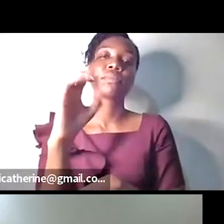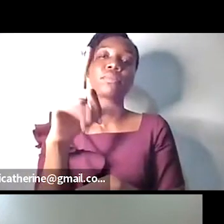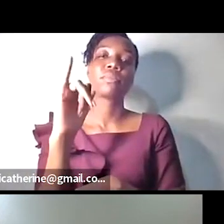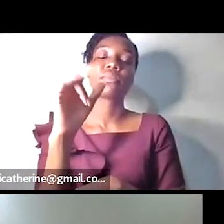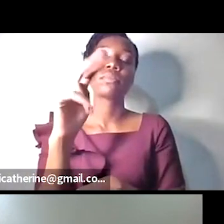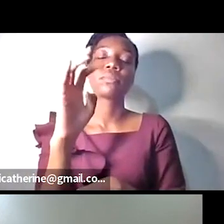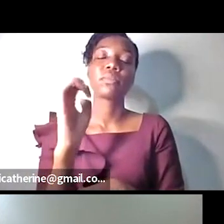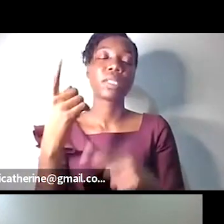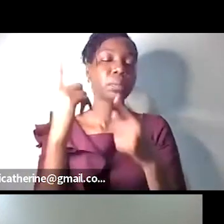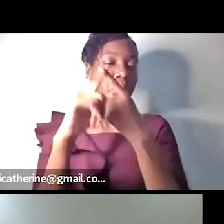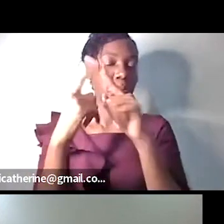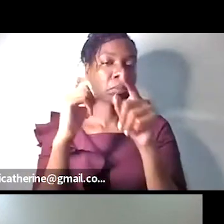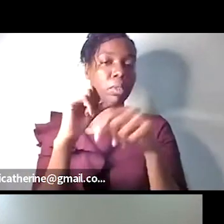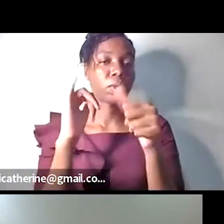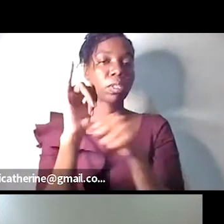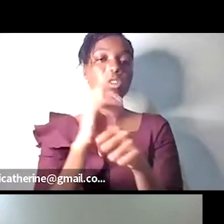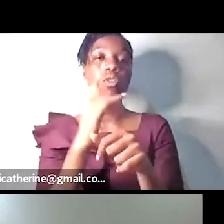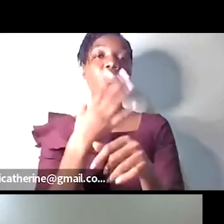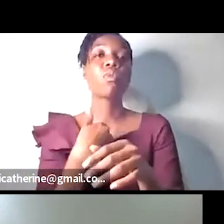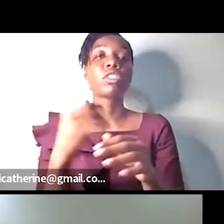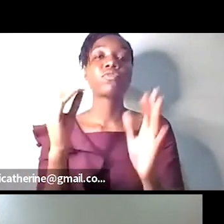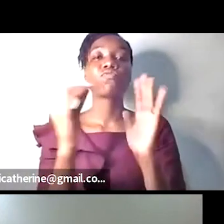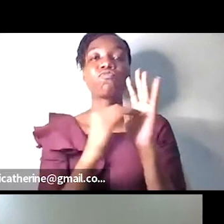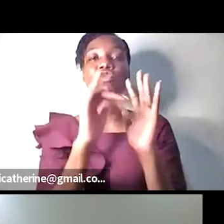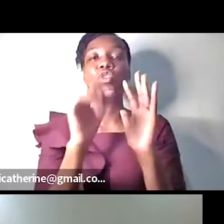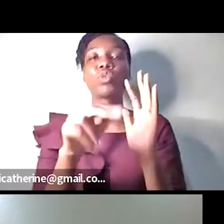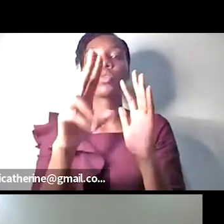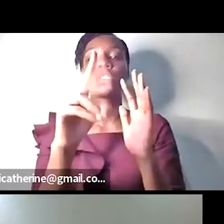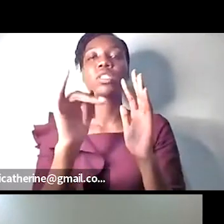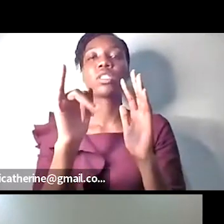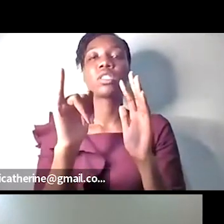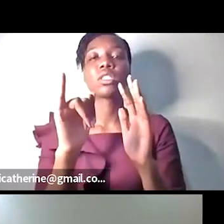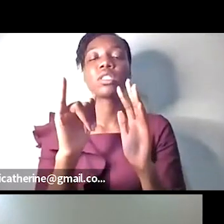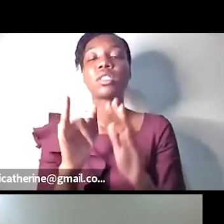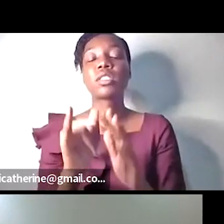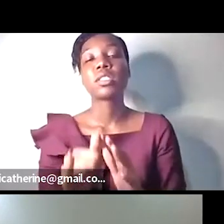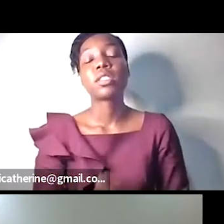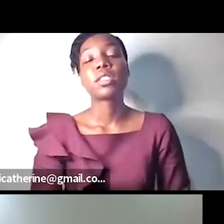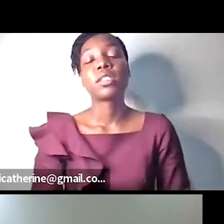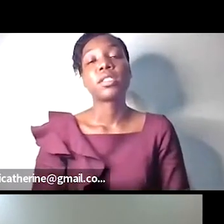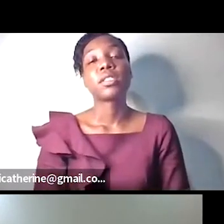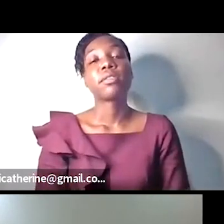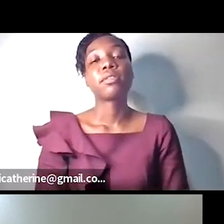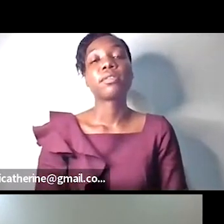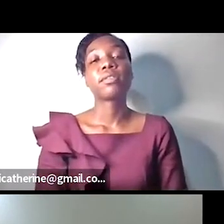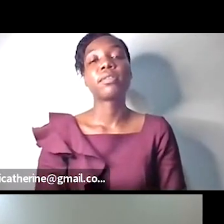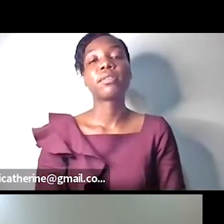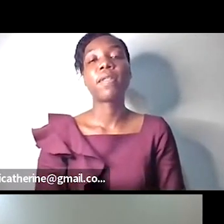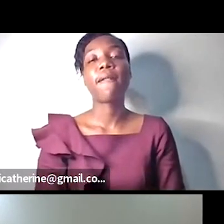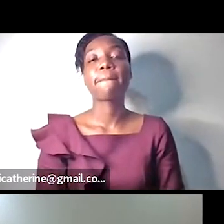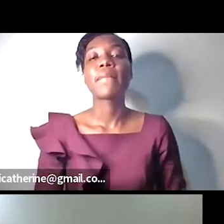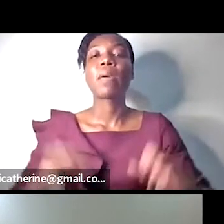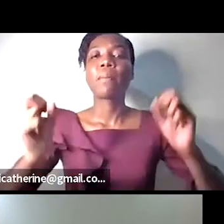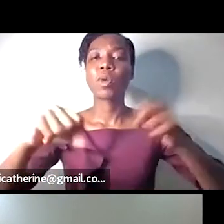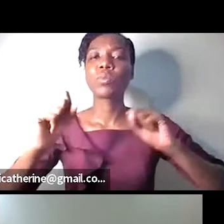a question to Judith. Judith, where's that question? How do you know when a